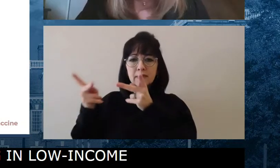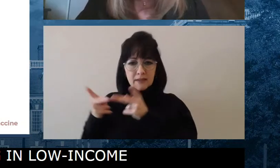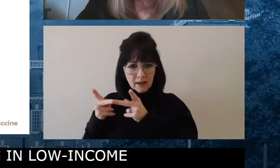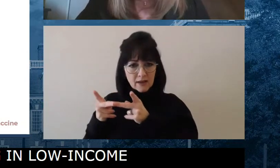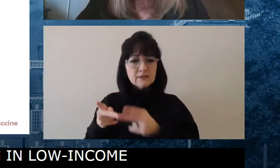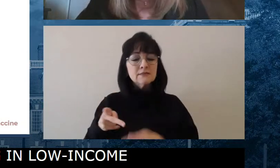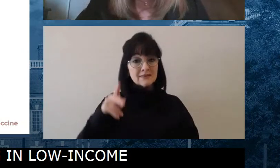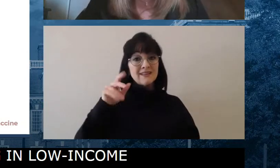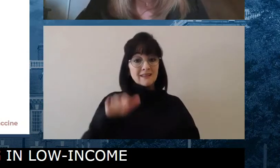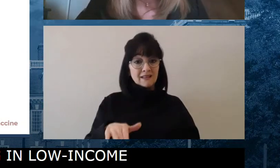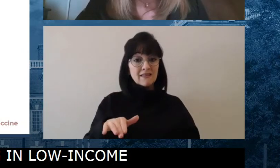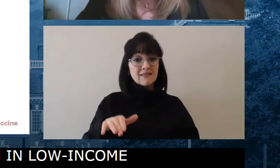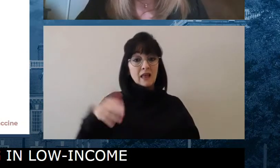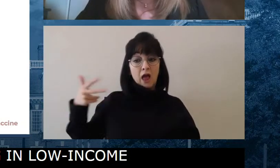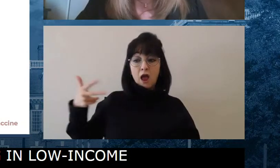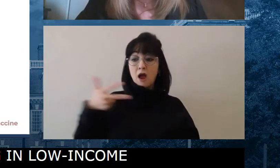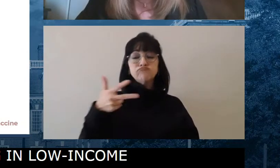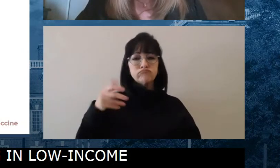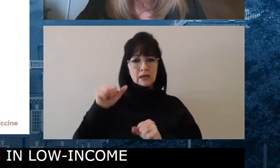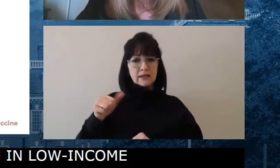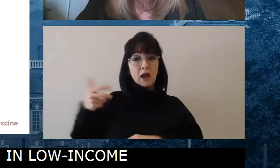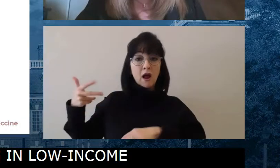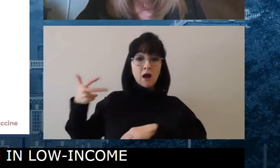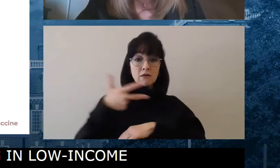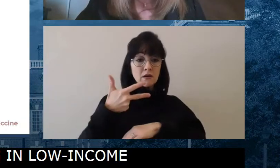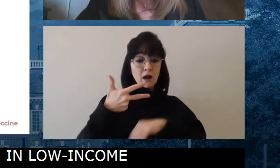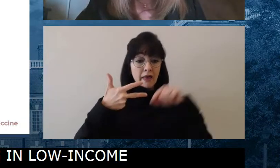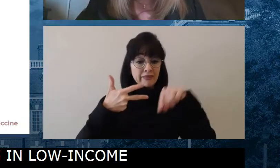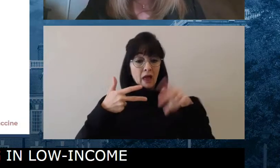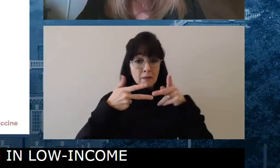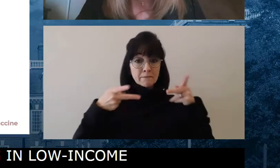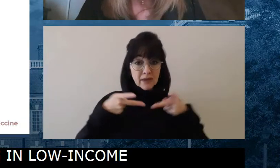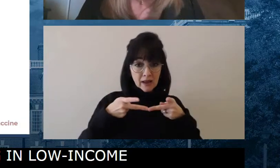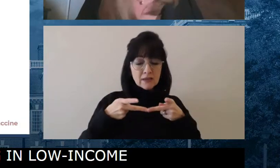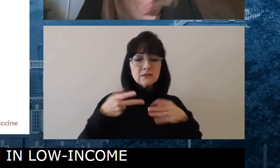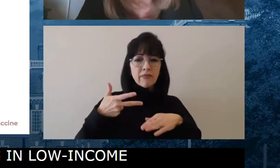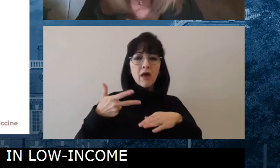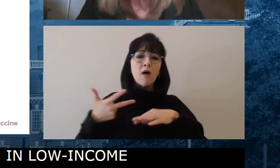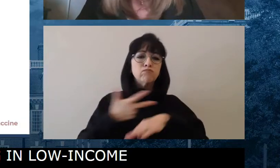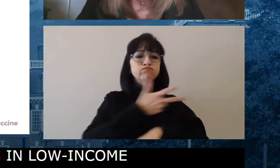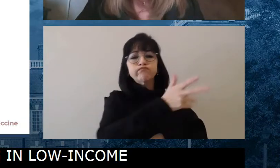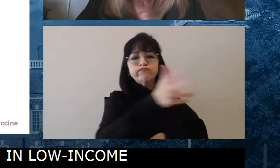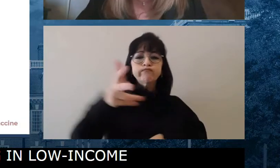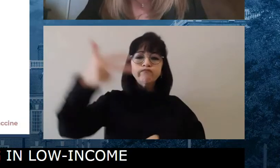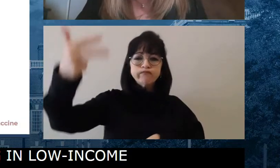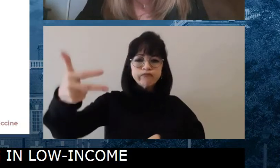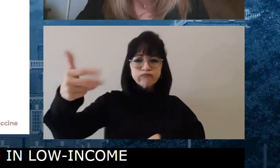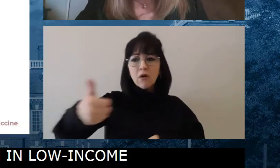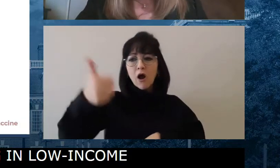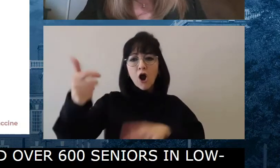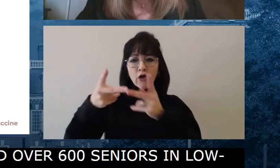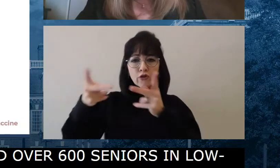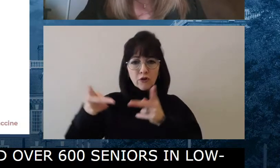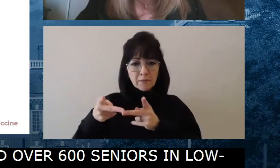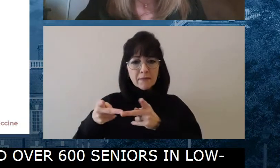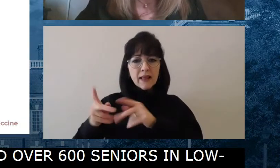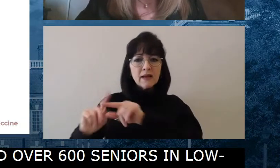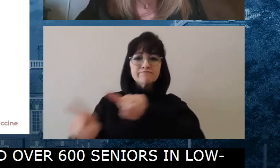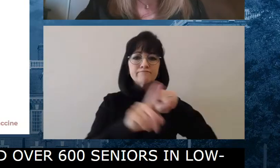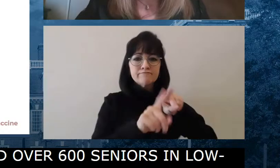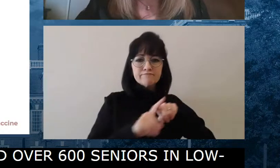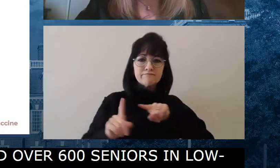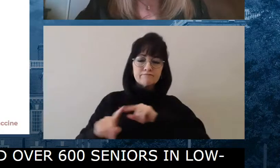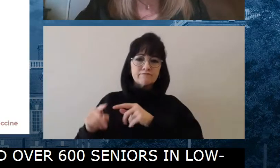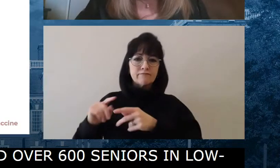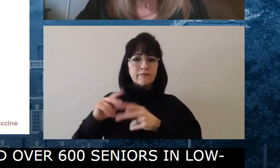rotate around sites in the state to provide vaccination. Also partnering with CarePorts, as the governor